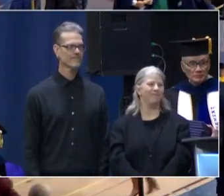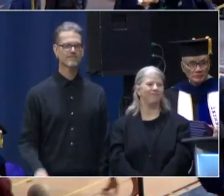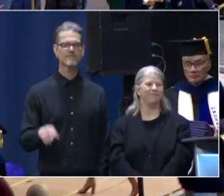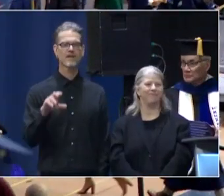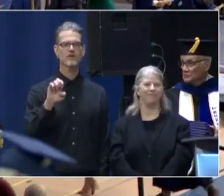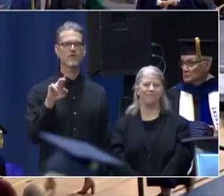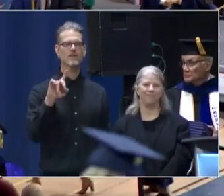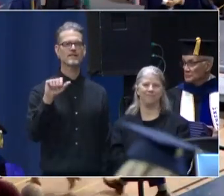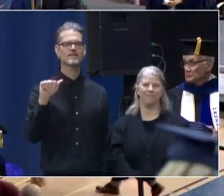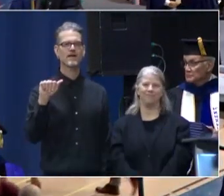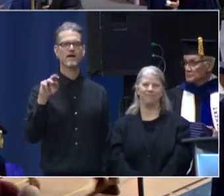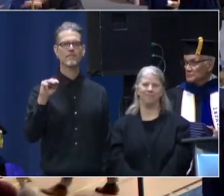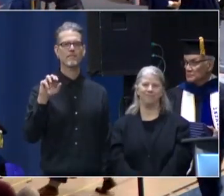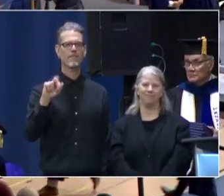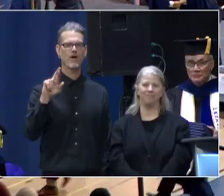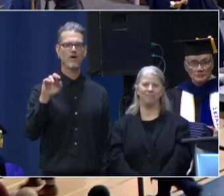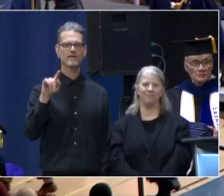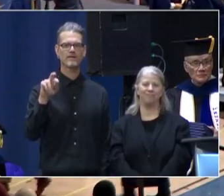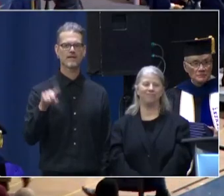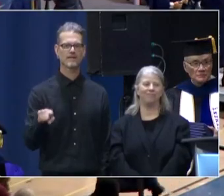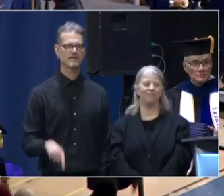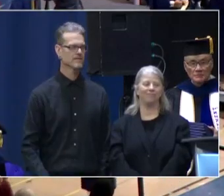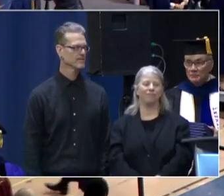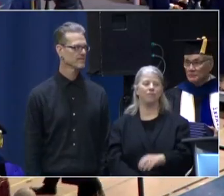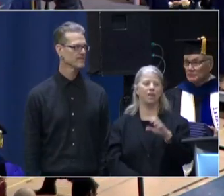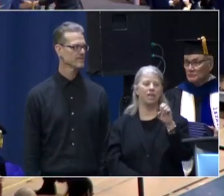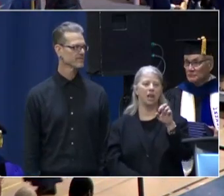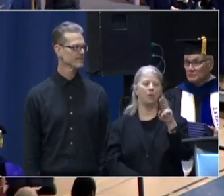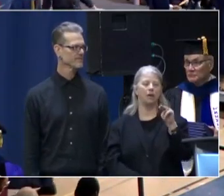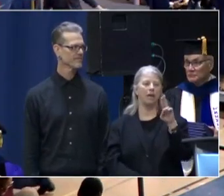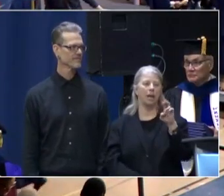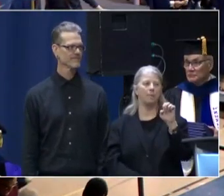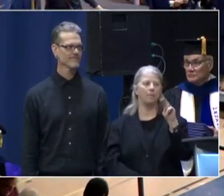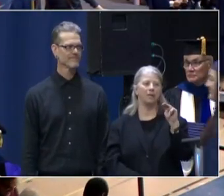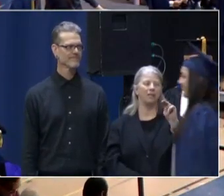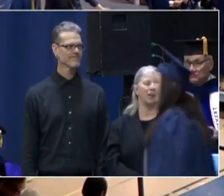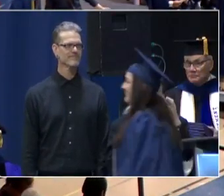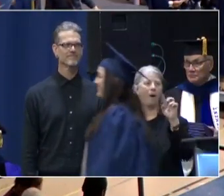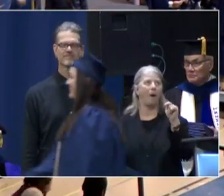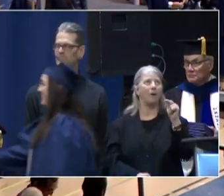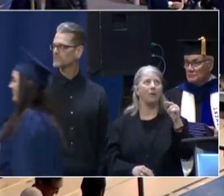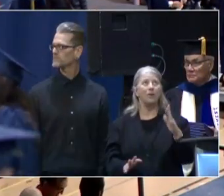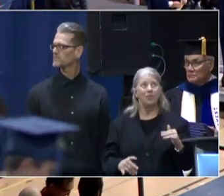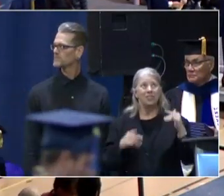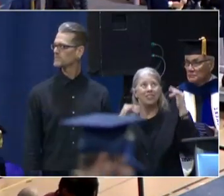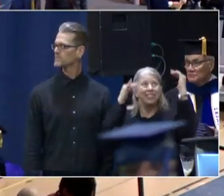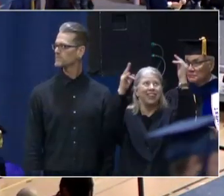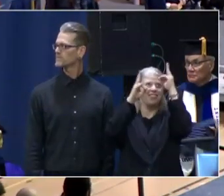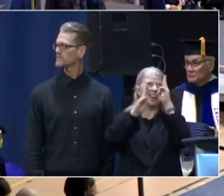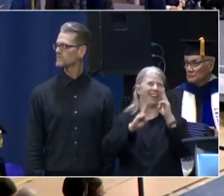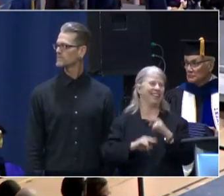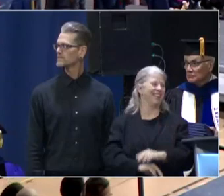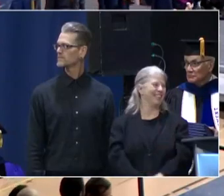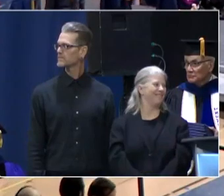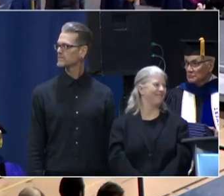Yulisa Martinez. Aaron Eberhardt, summa cum laude.